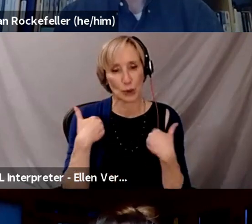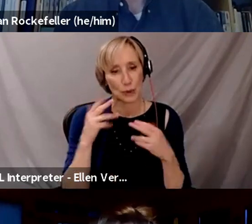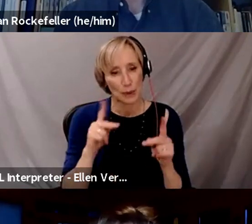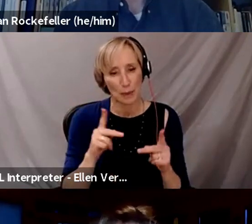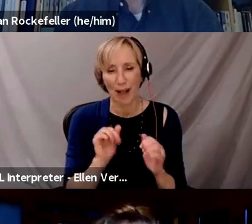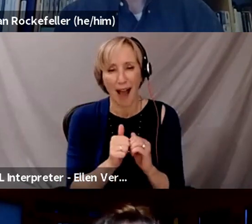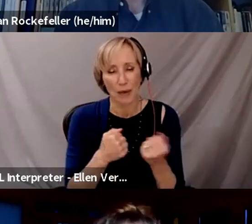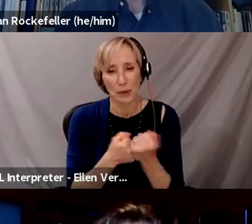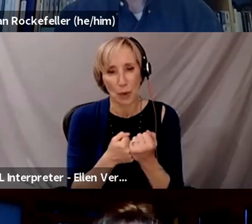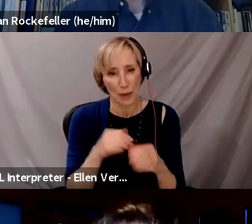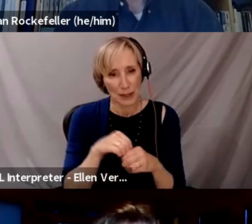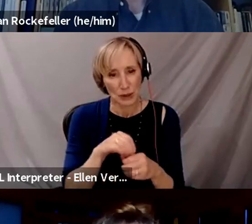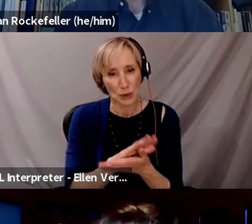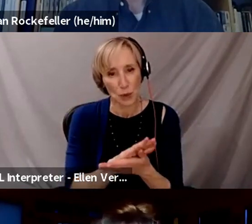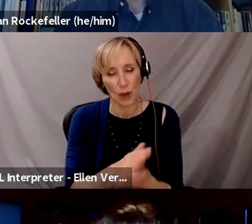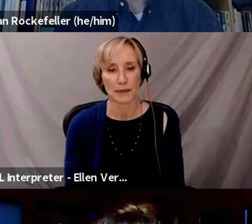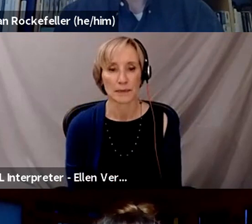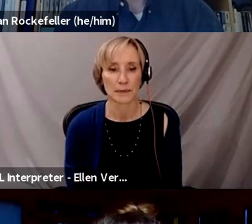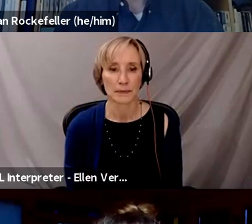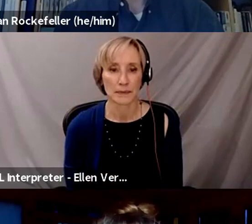Who would like to answer first?